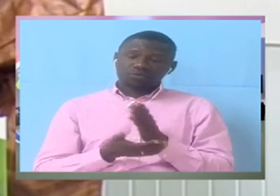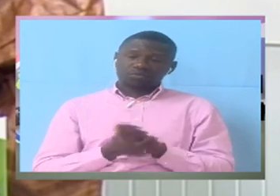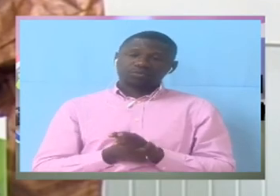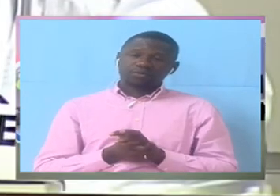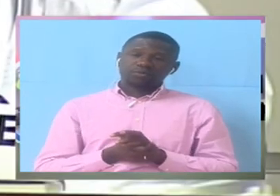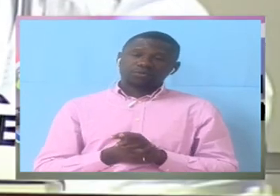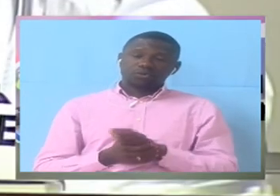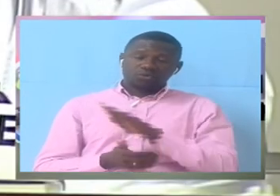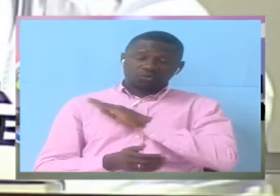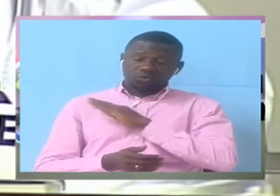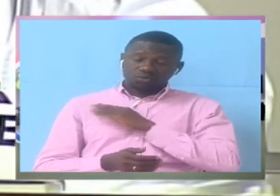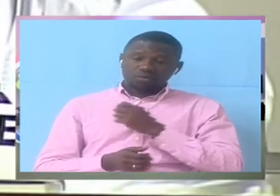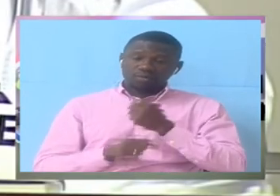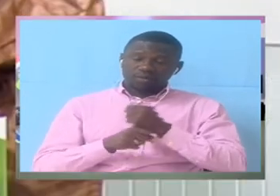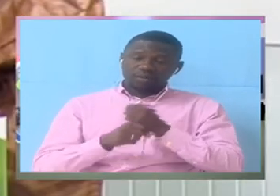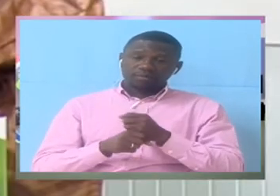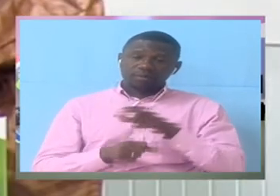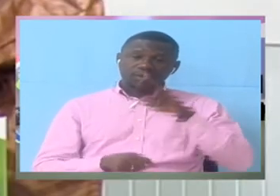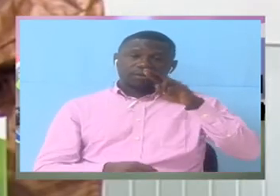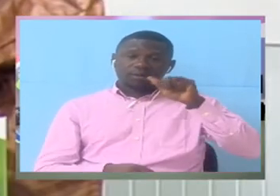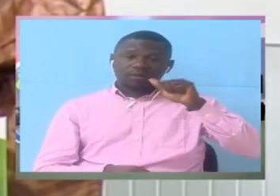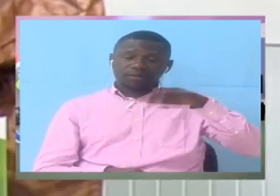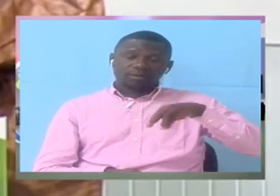You also became Rambo.